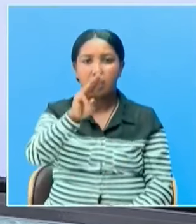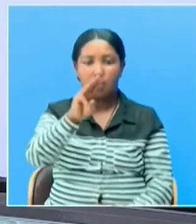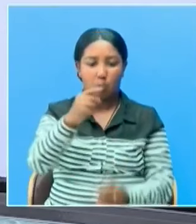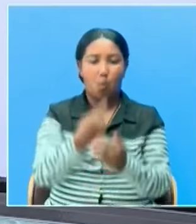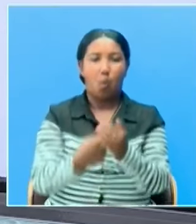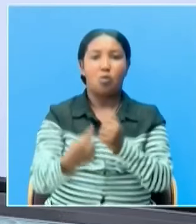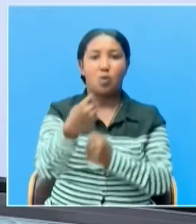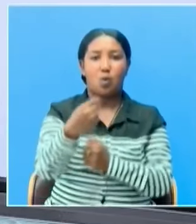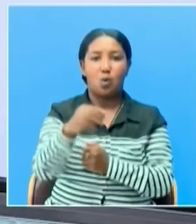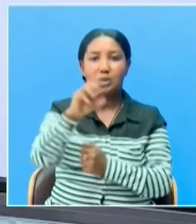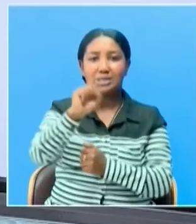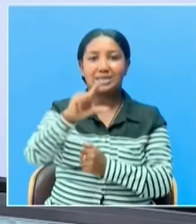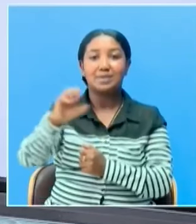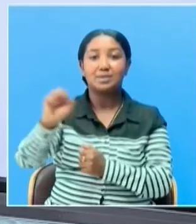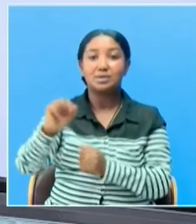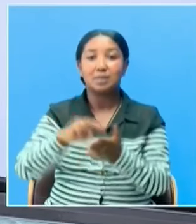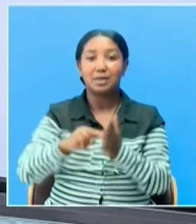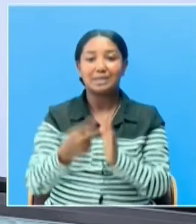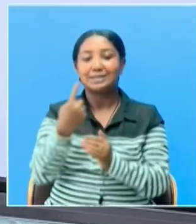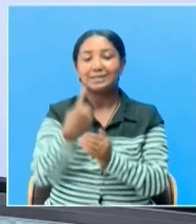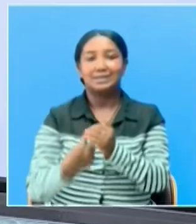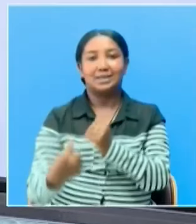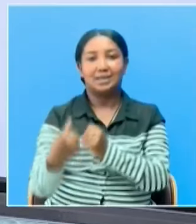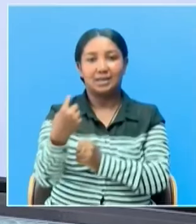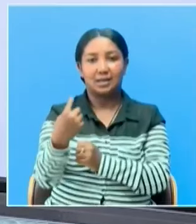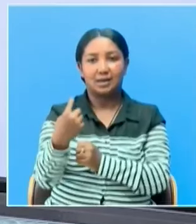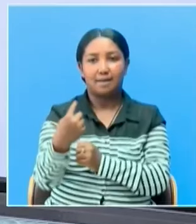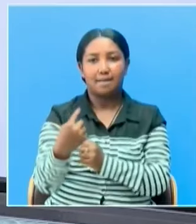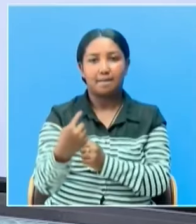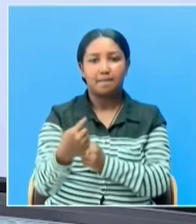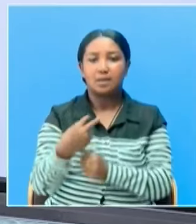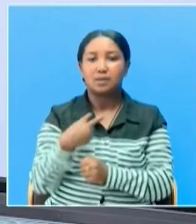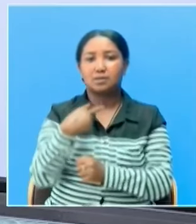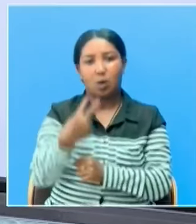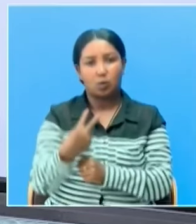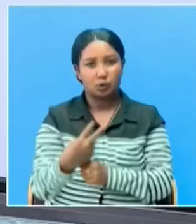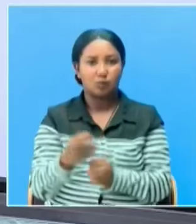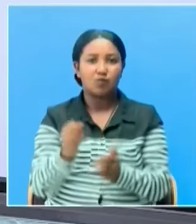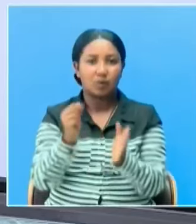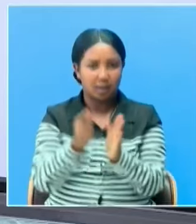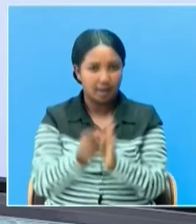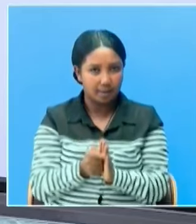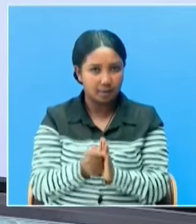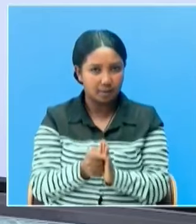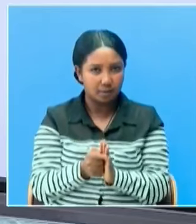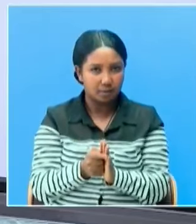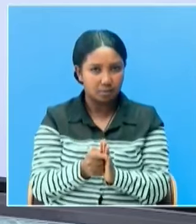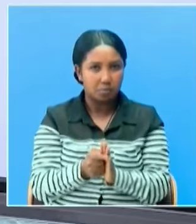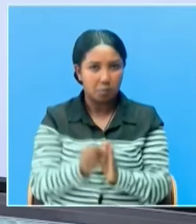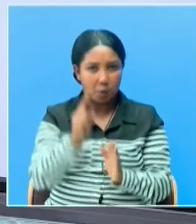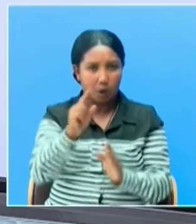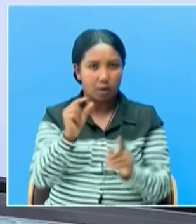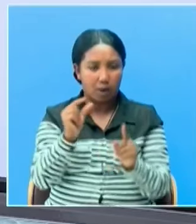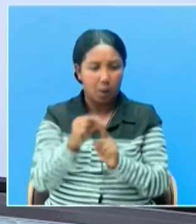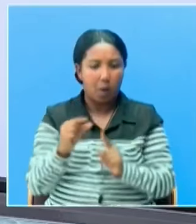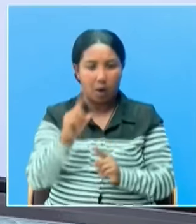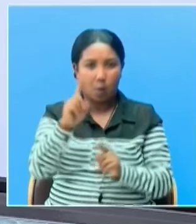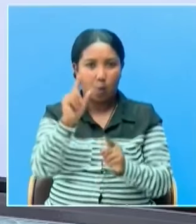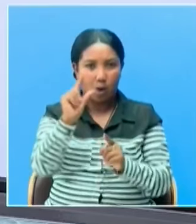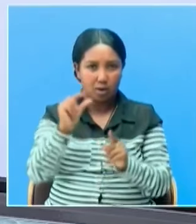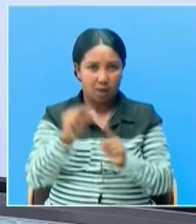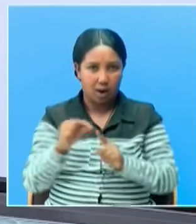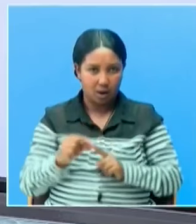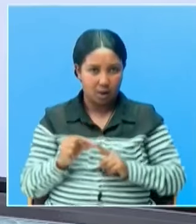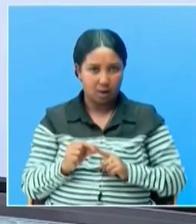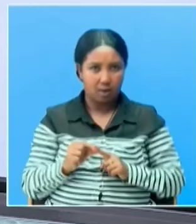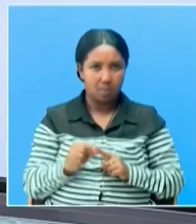Monosyllabic means the word which has single sound. When we say, they can be said within